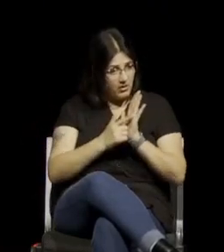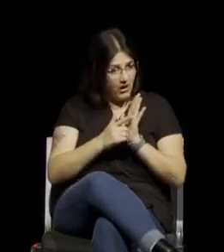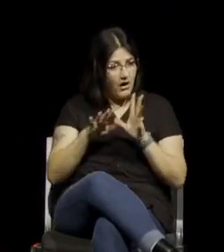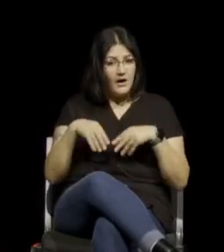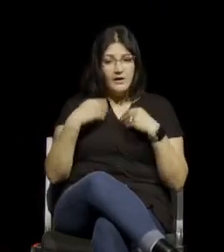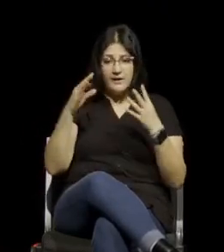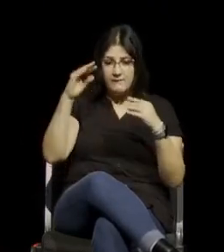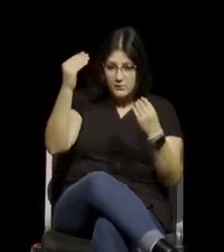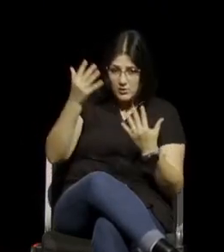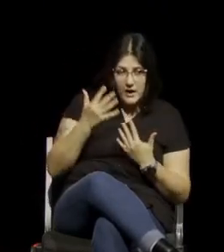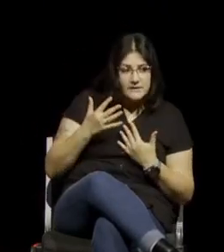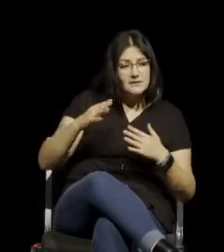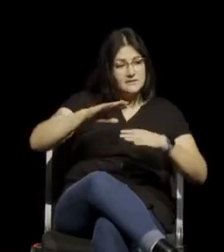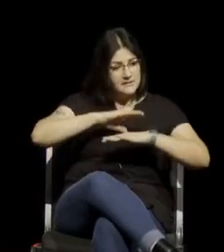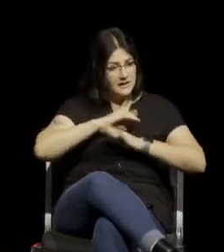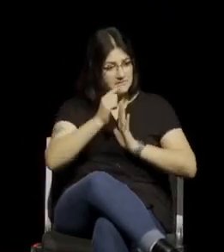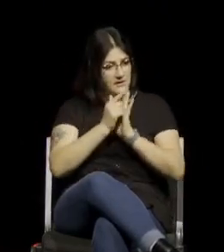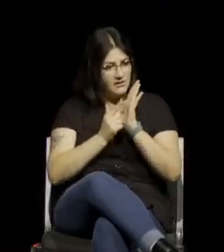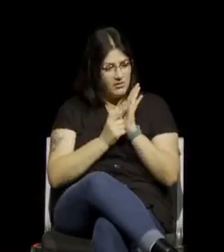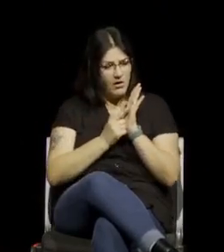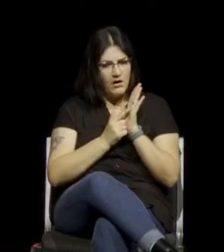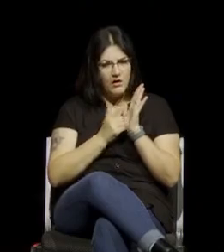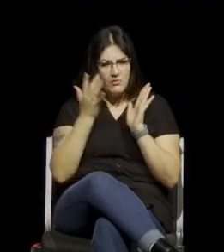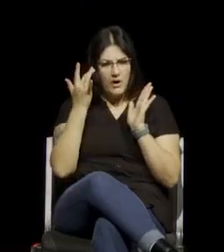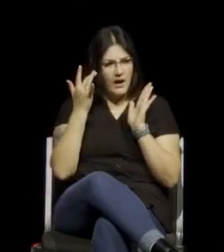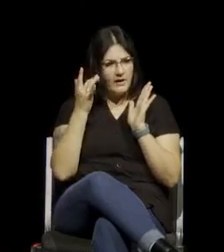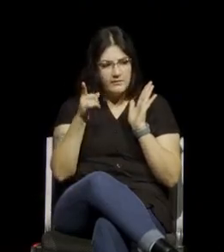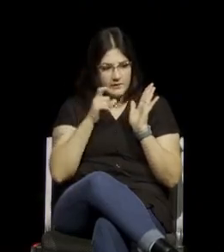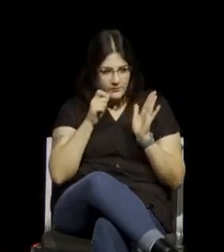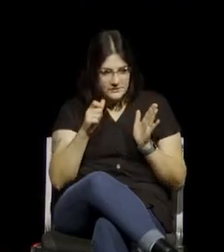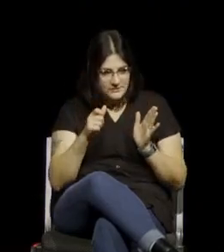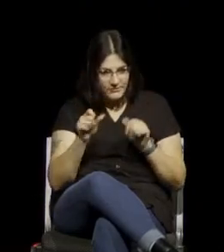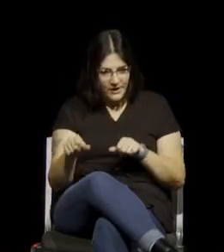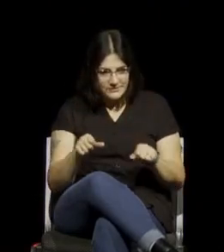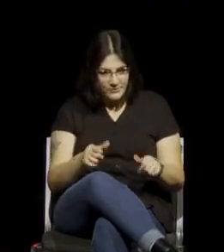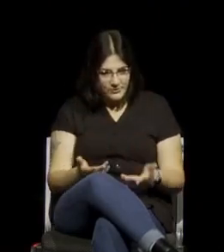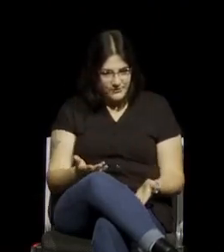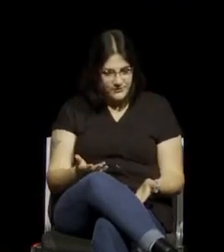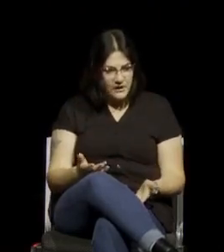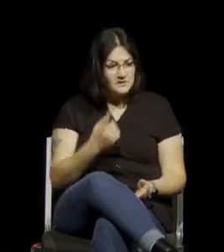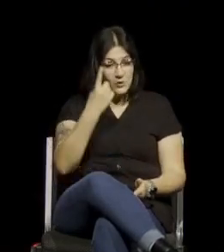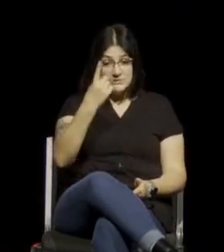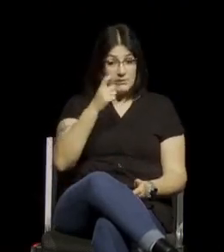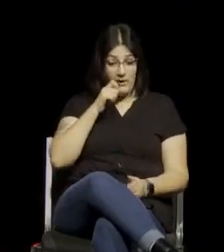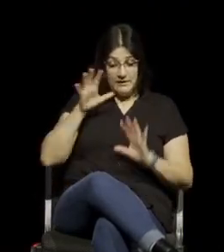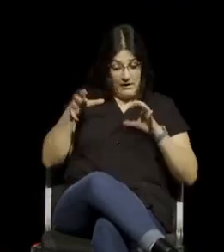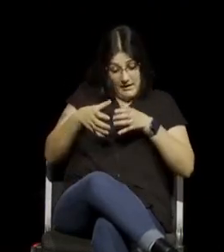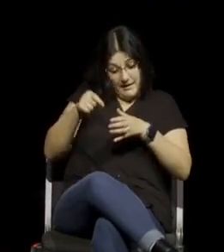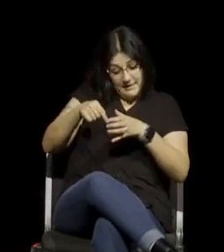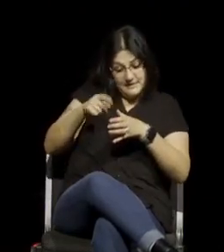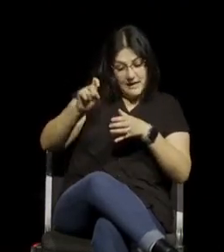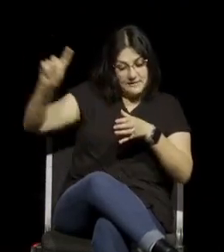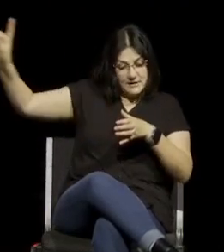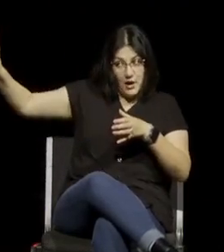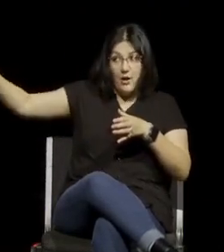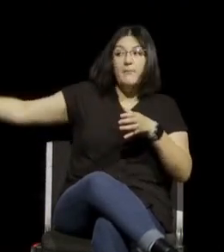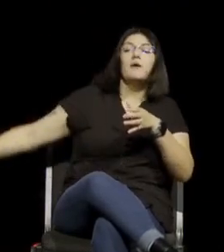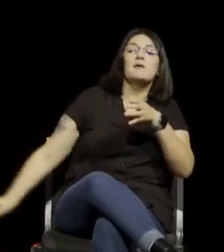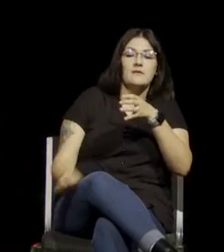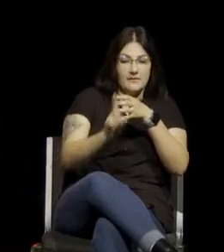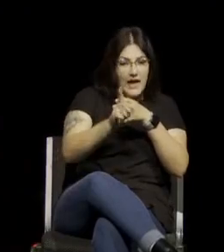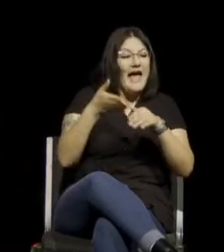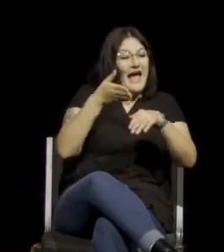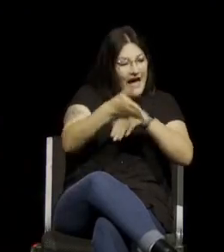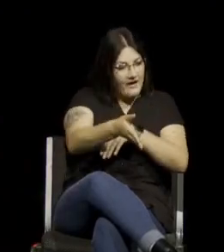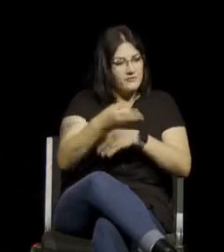give grace and satisfy the law? Well, it wasn't possible. So someone outside of that had to come to be able to do that, to arise after